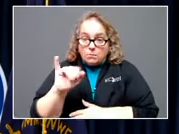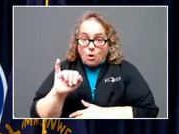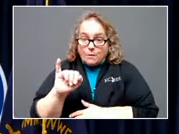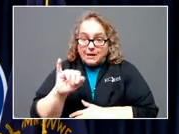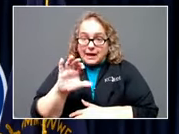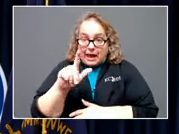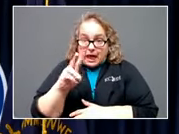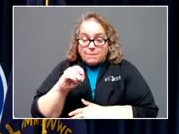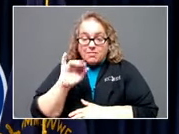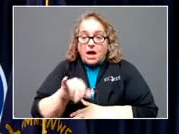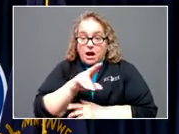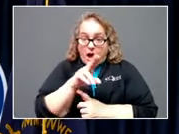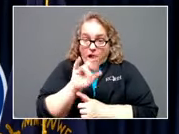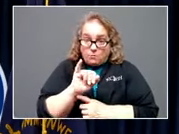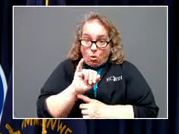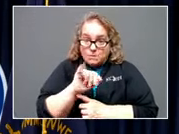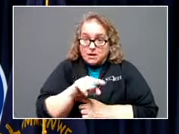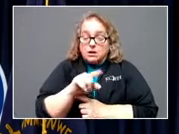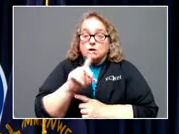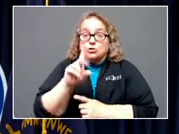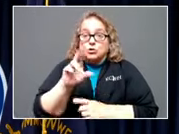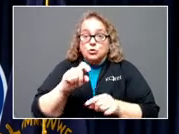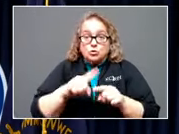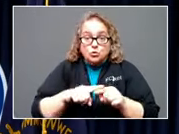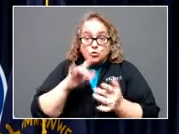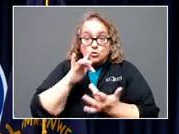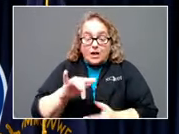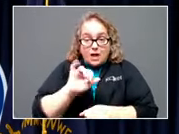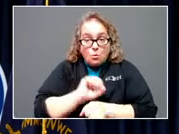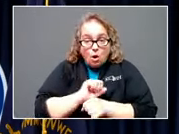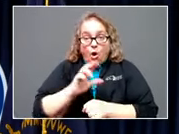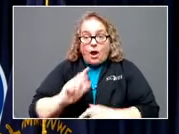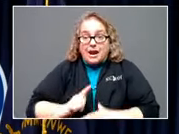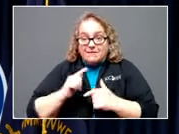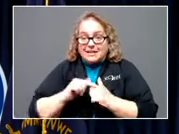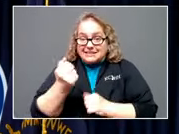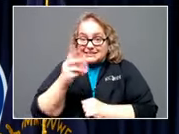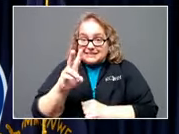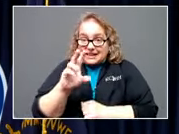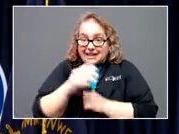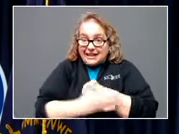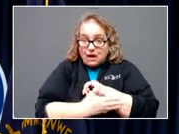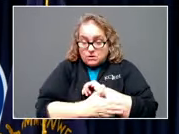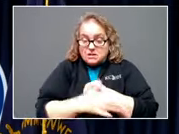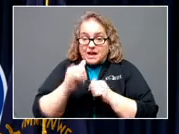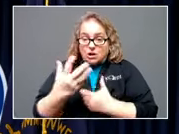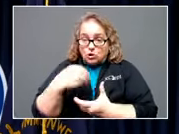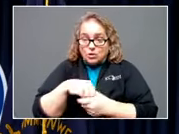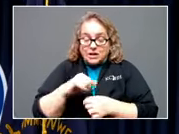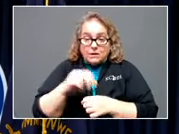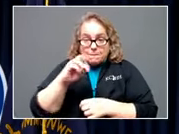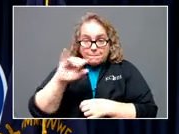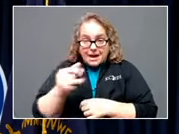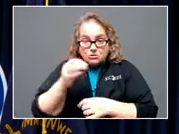tornadoes that work or live in the 16 counties that are included in the major disaster declaration can